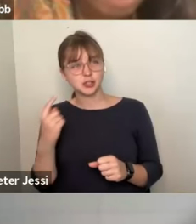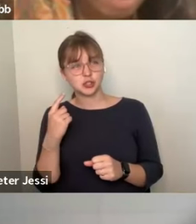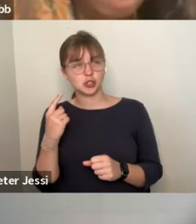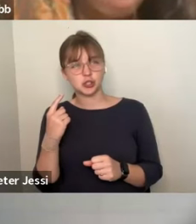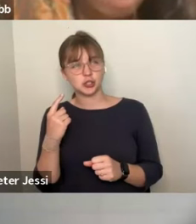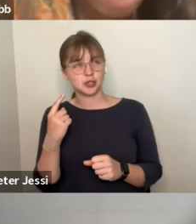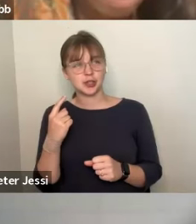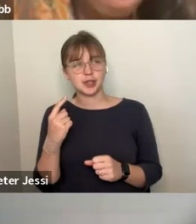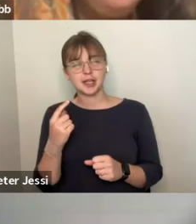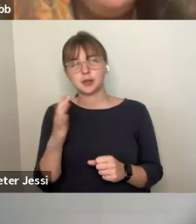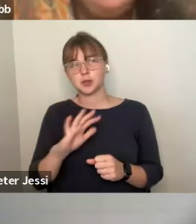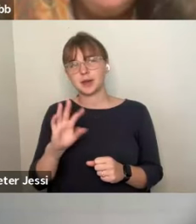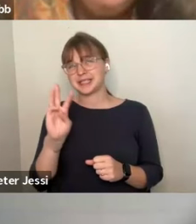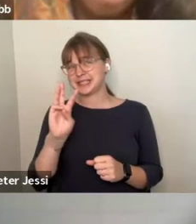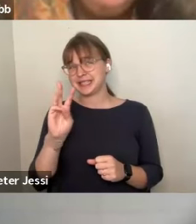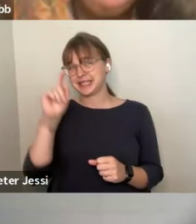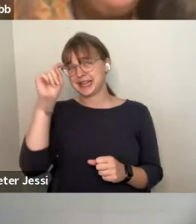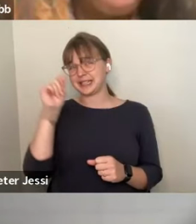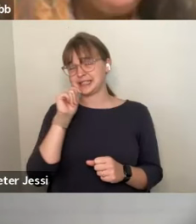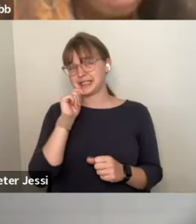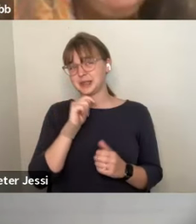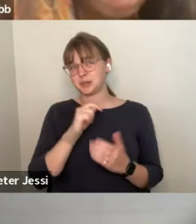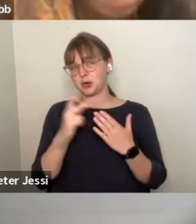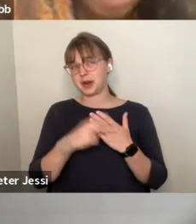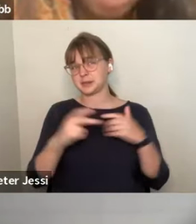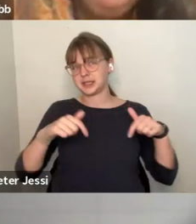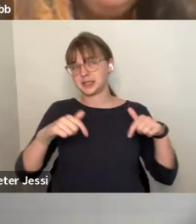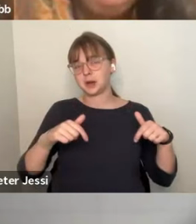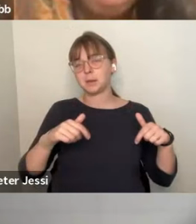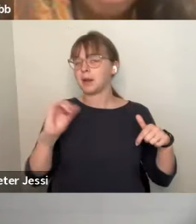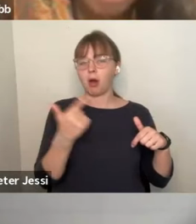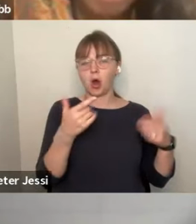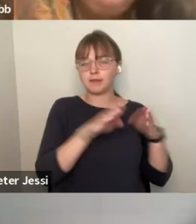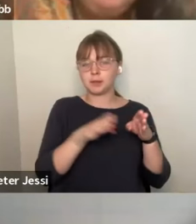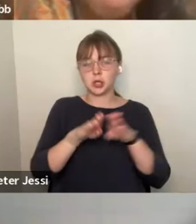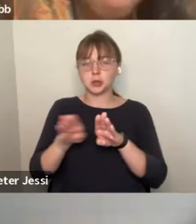programs in Colorado. Today there are 0. They all closed.